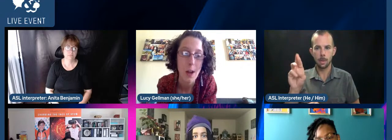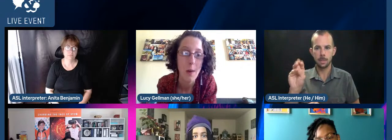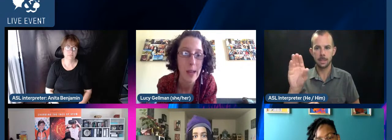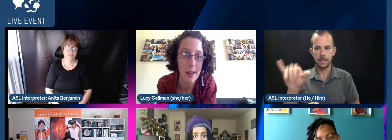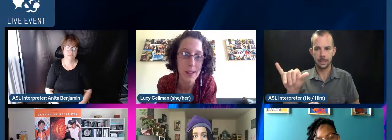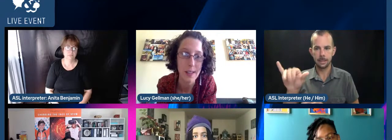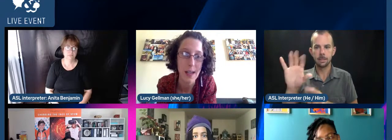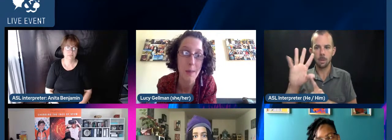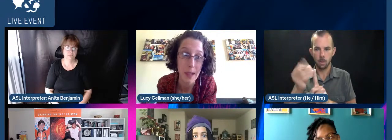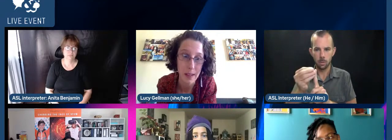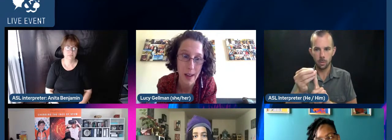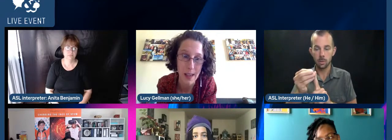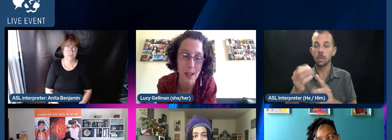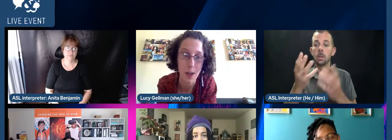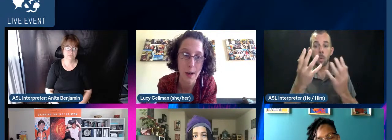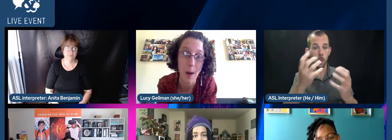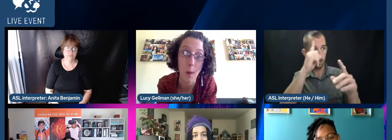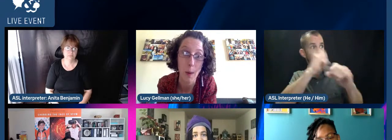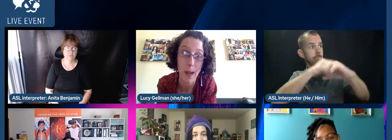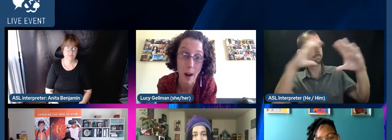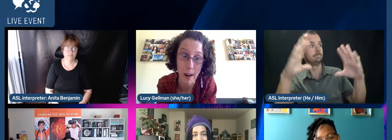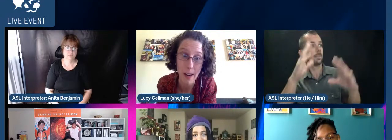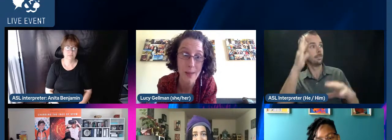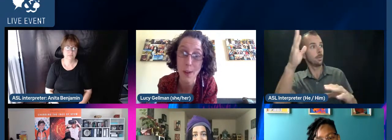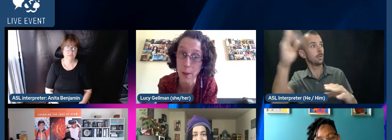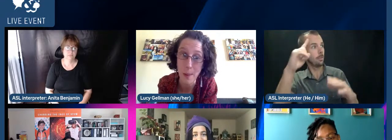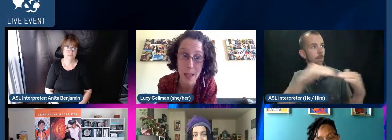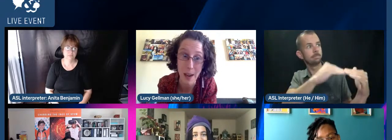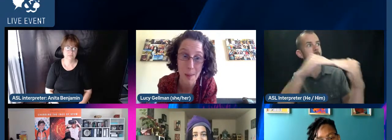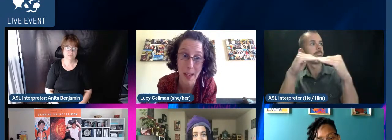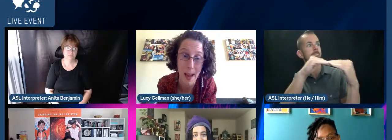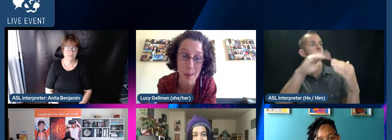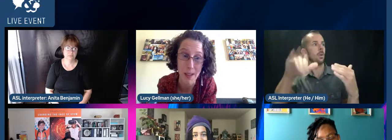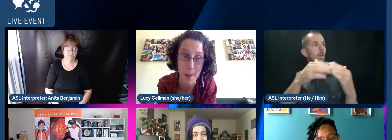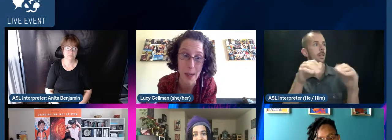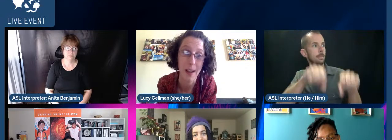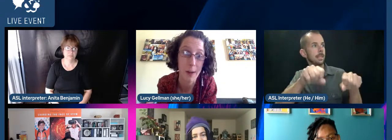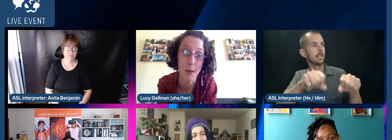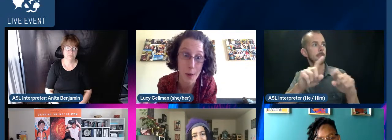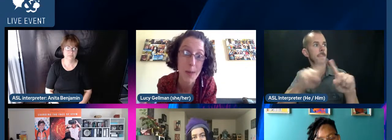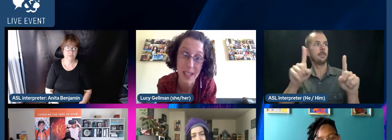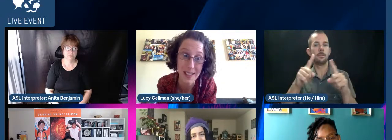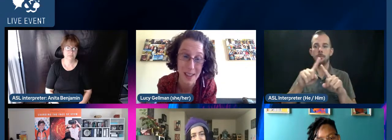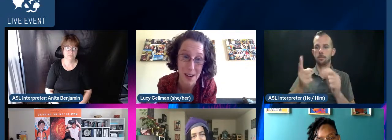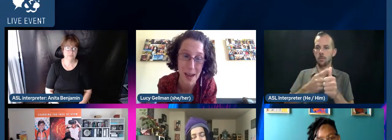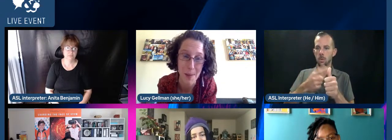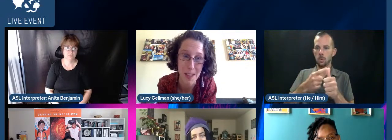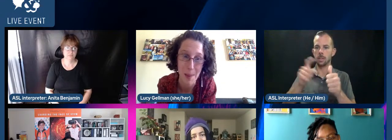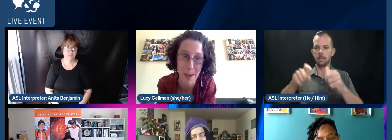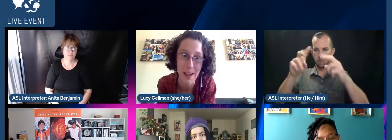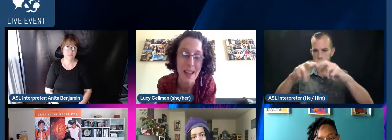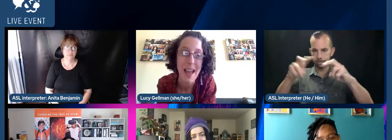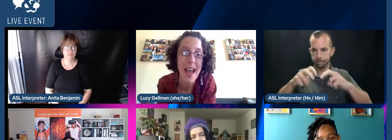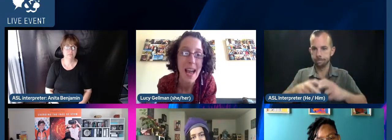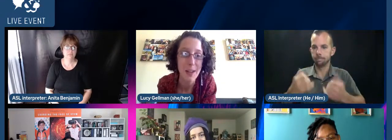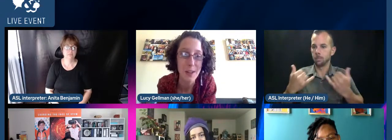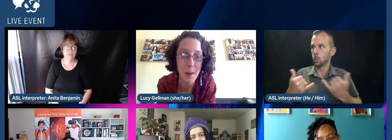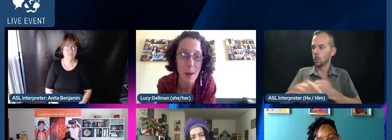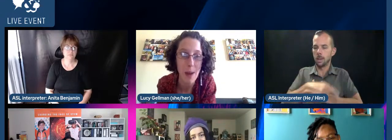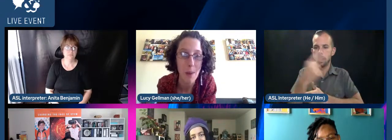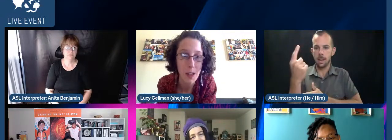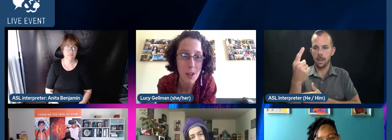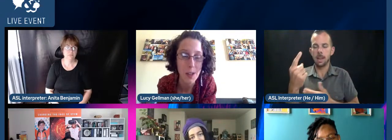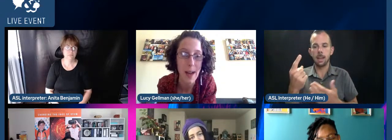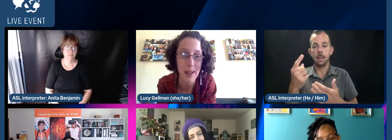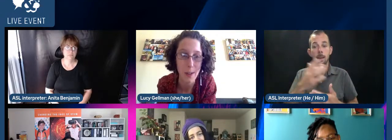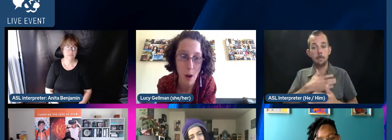abilities, we have to set a baseline and talk about where we are, even though that may not be a happy topic. For me, it is not a happy topic. And so